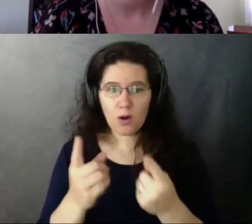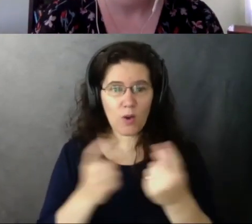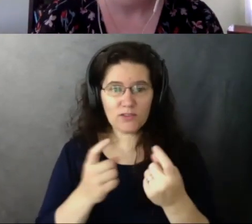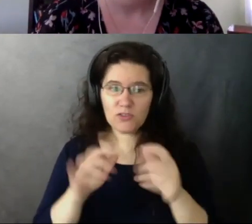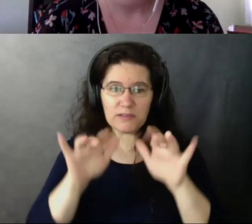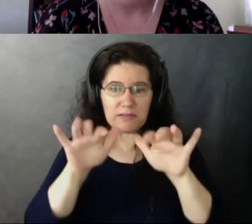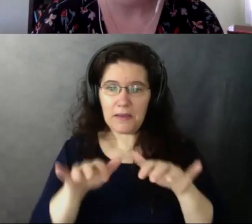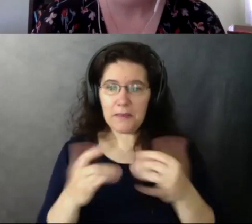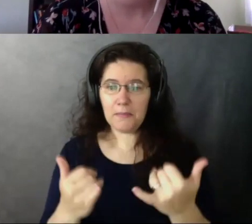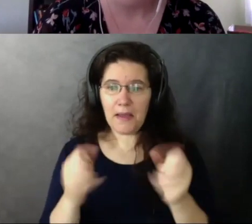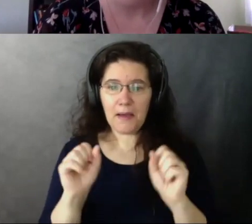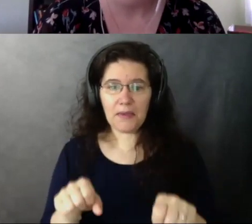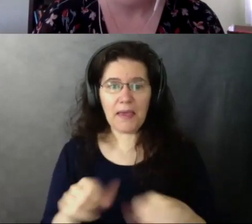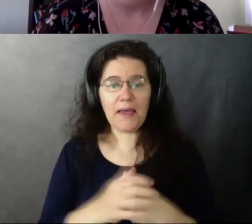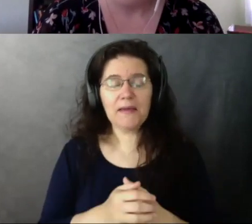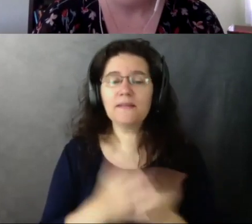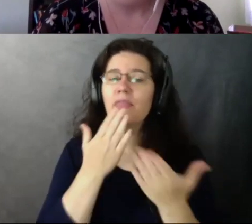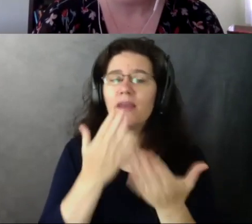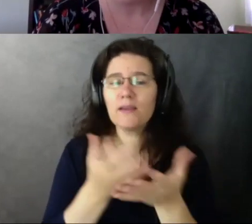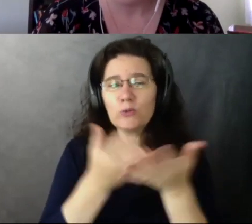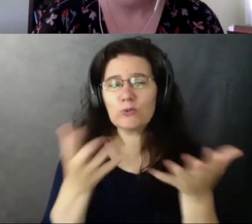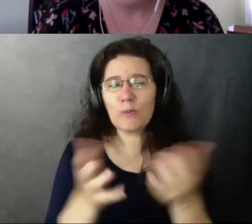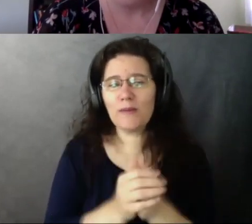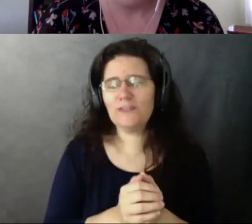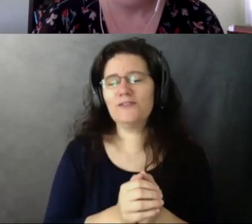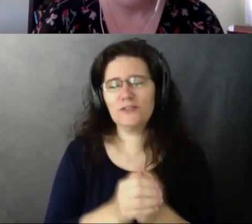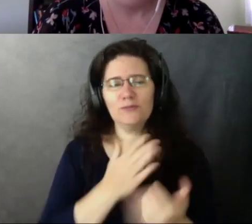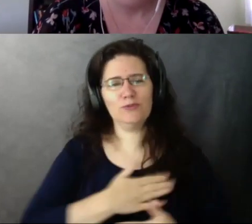know. Thank you all so much.